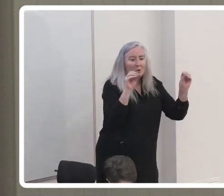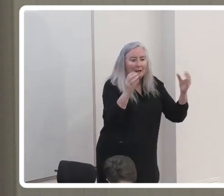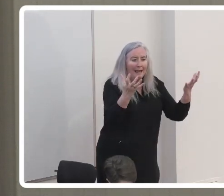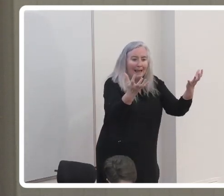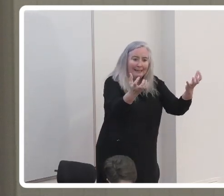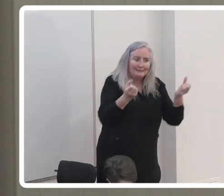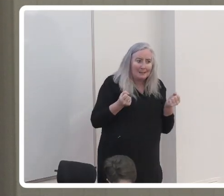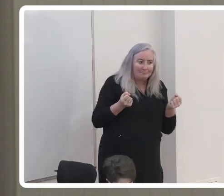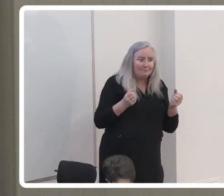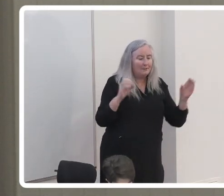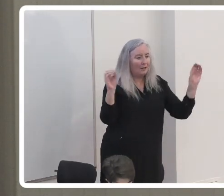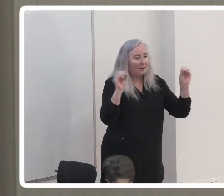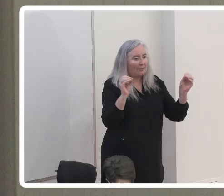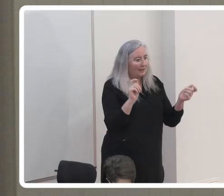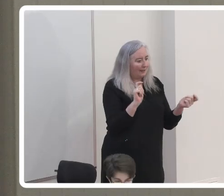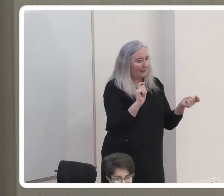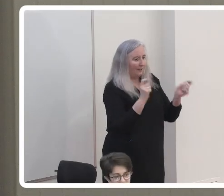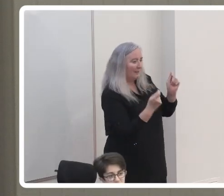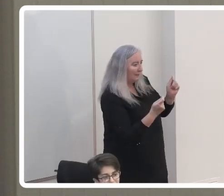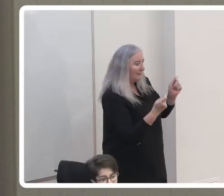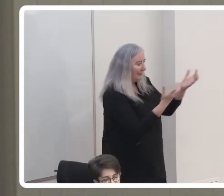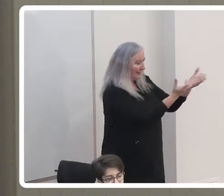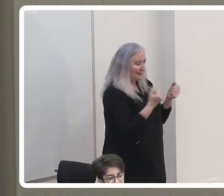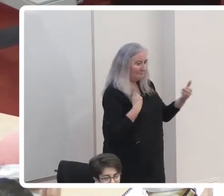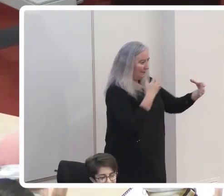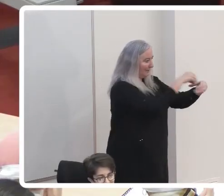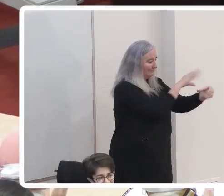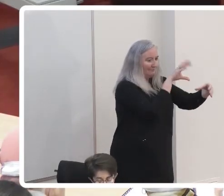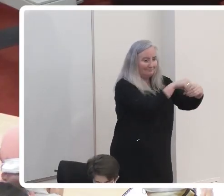or accommodated." Thank you.